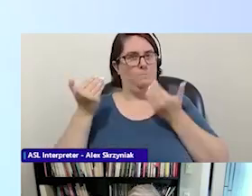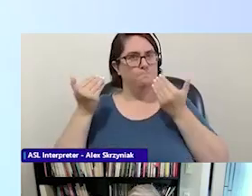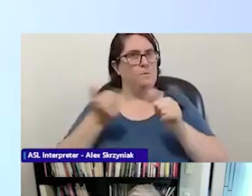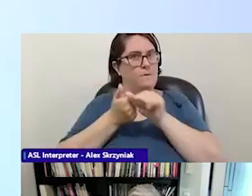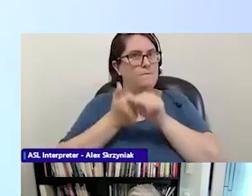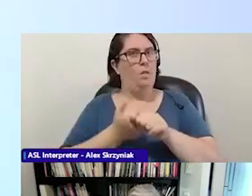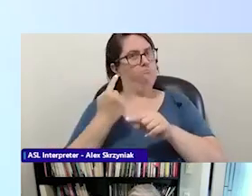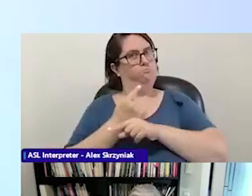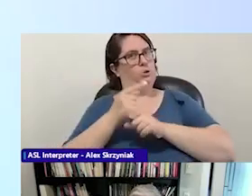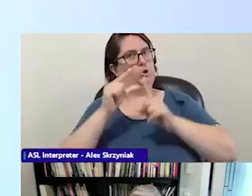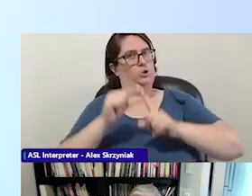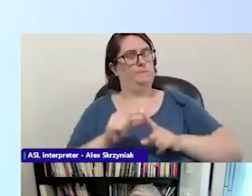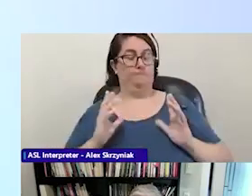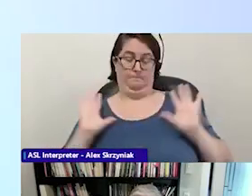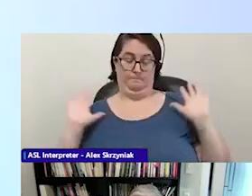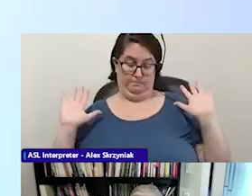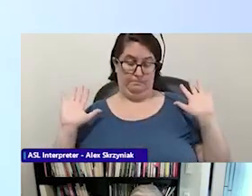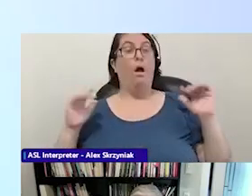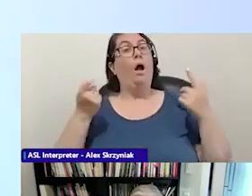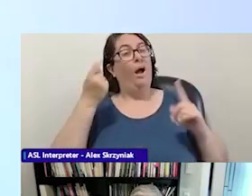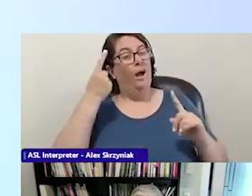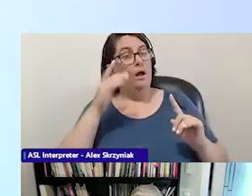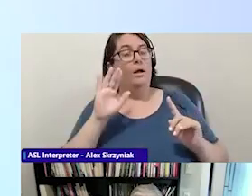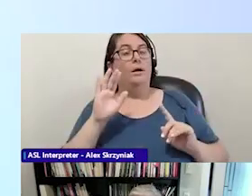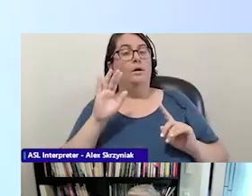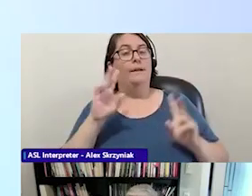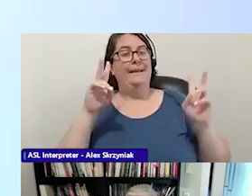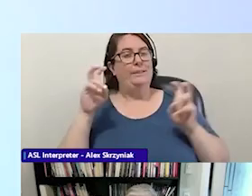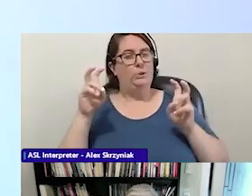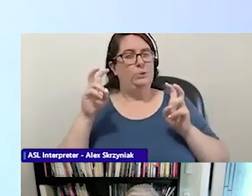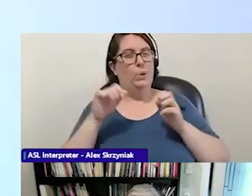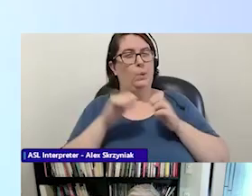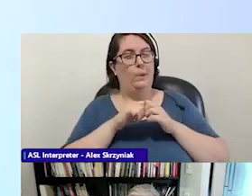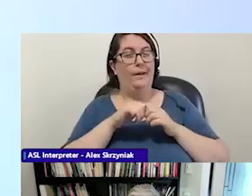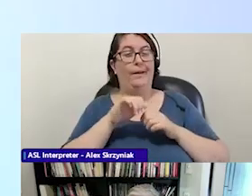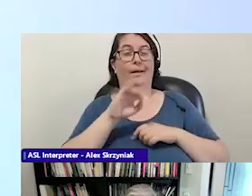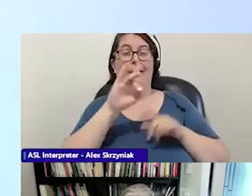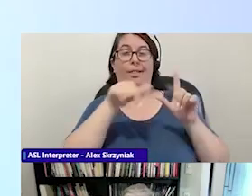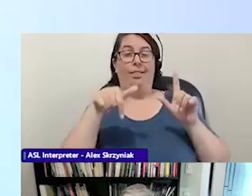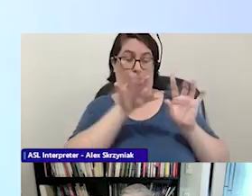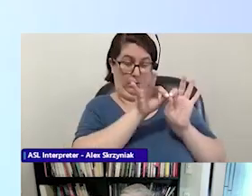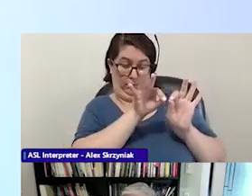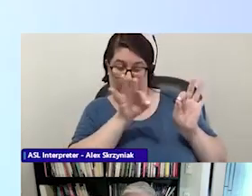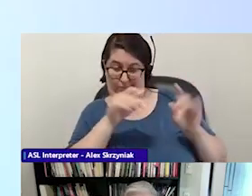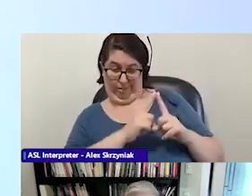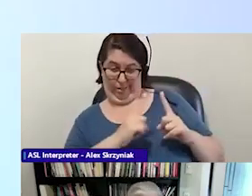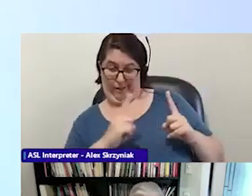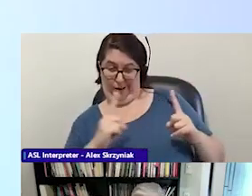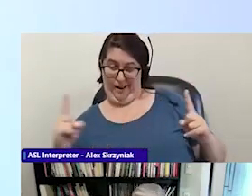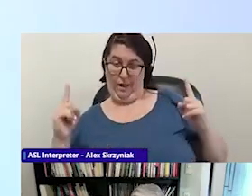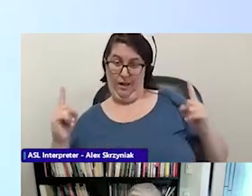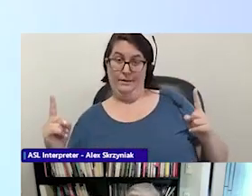terms. But the issue with the lengthy queer alphabet, of course, is that it's